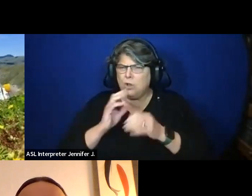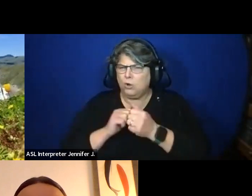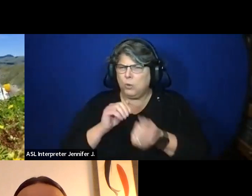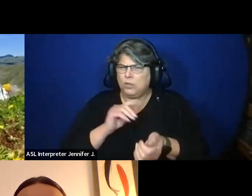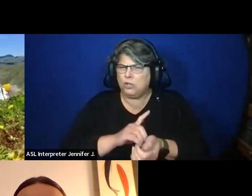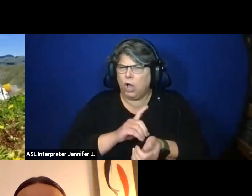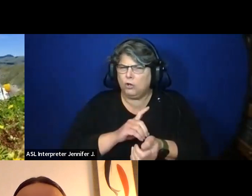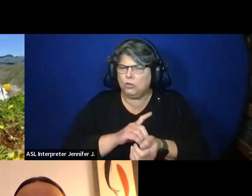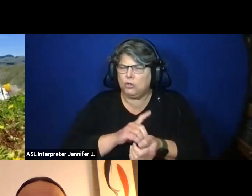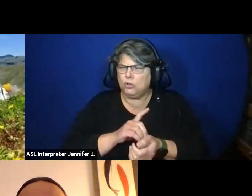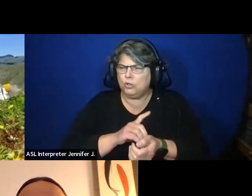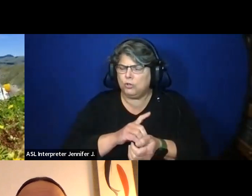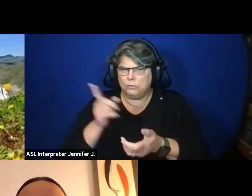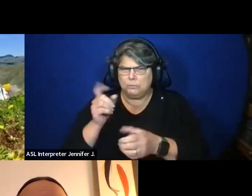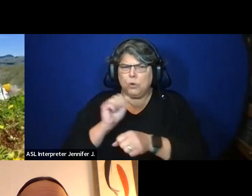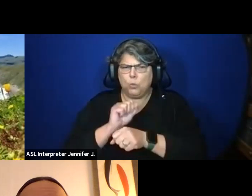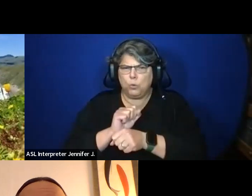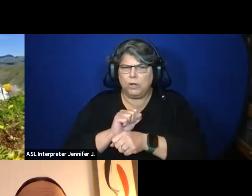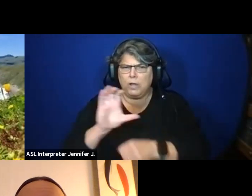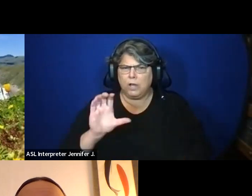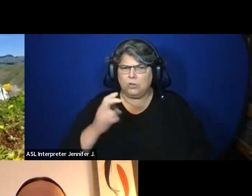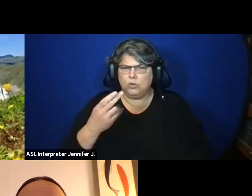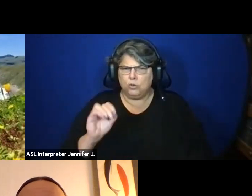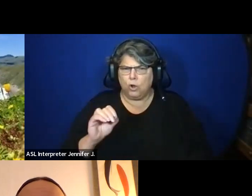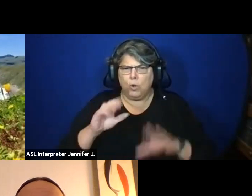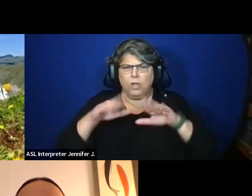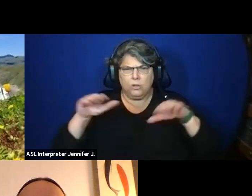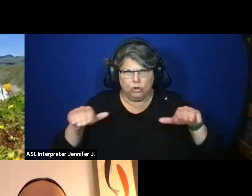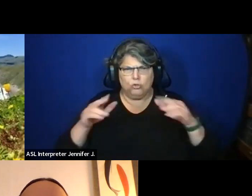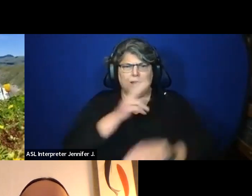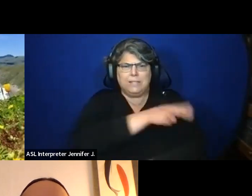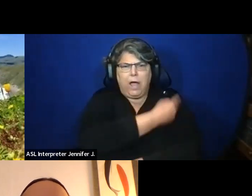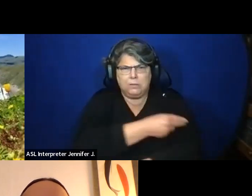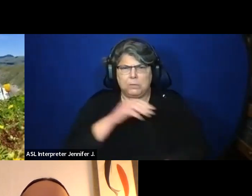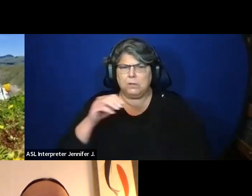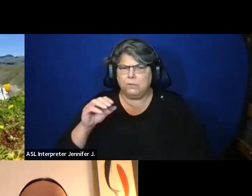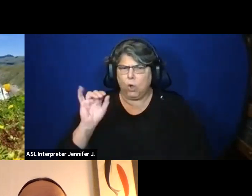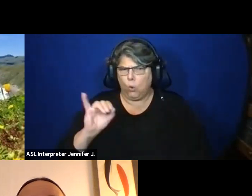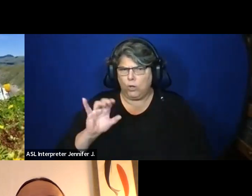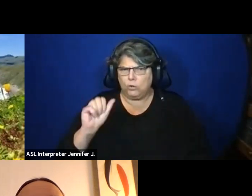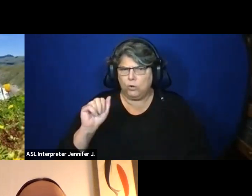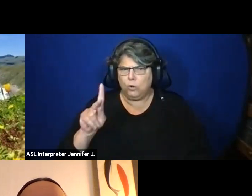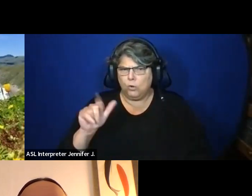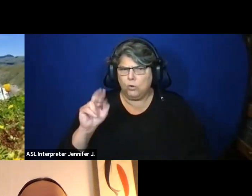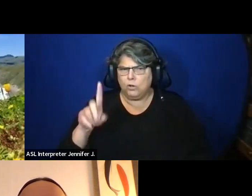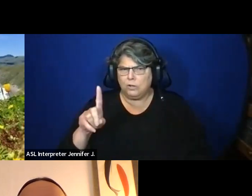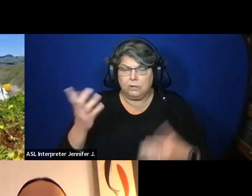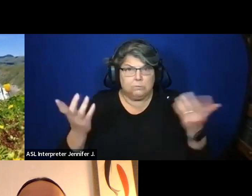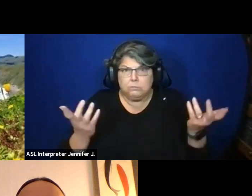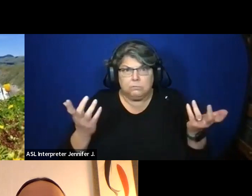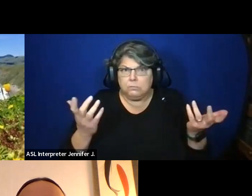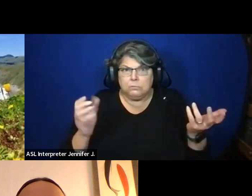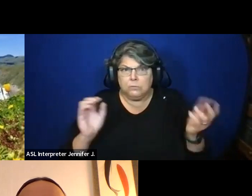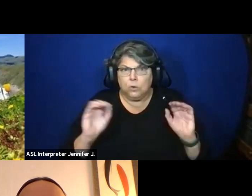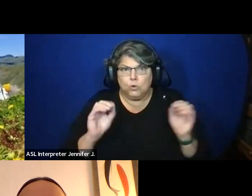physician who is working at CHO, the Children's Hospital of Oakland, and they have nowhere to transfer kids